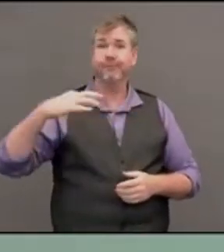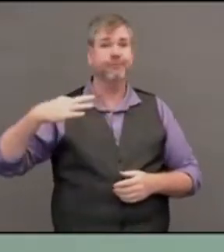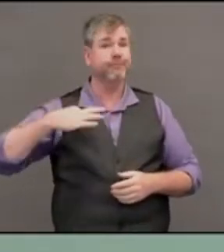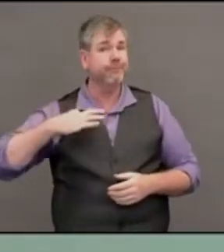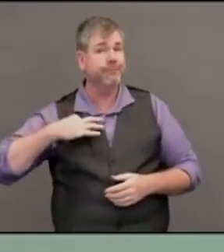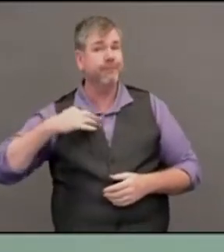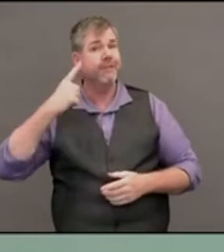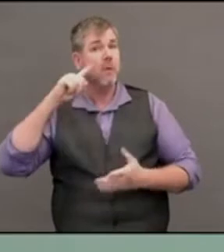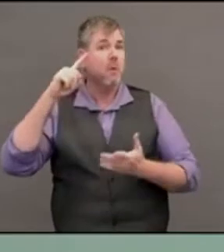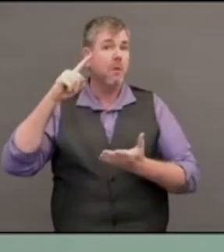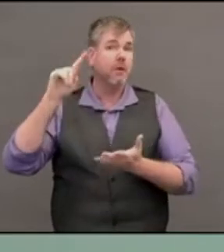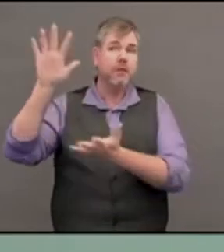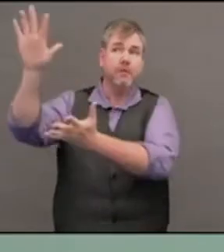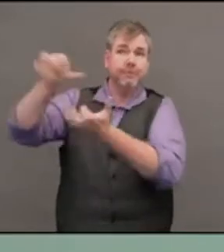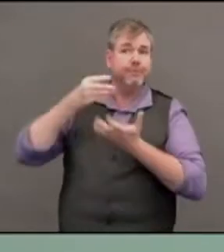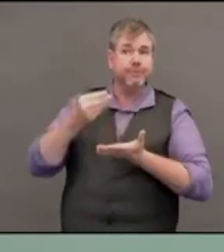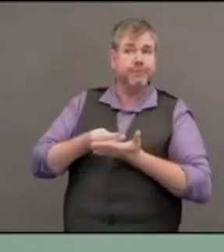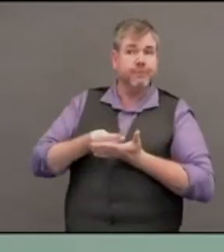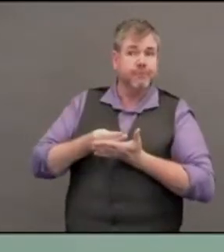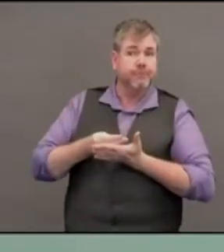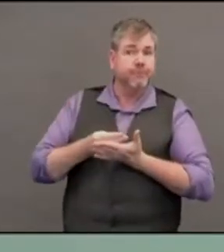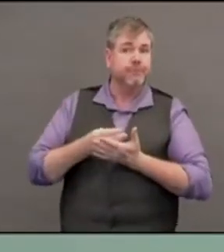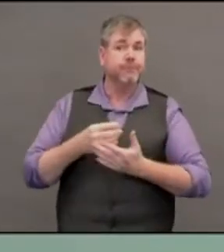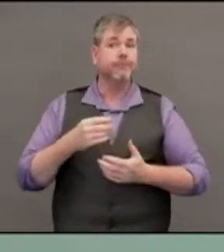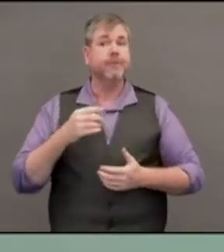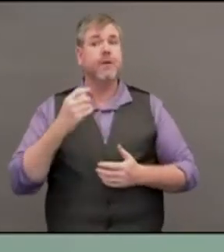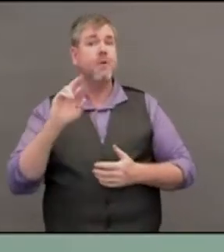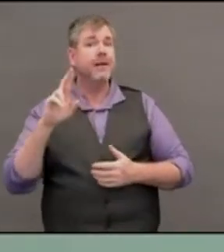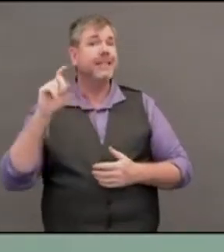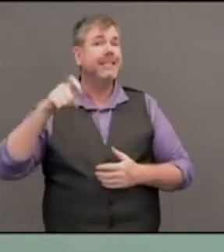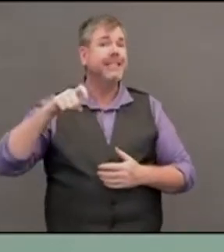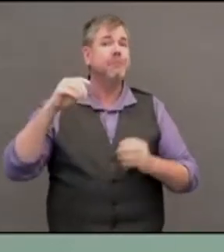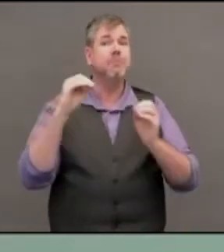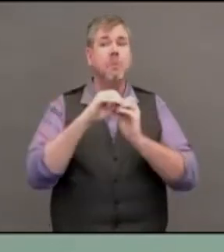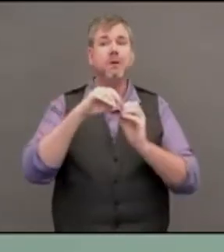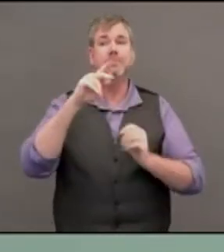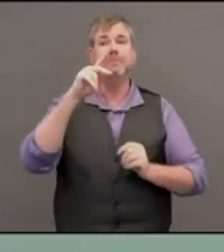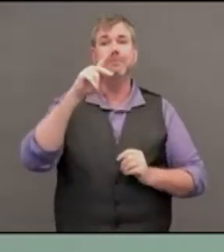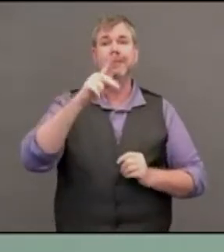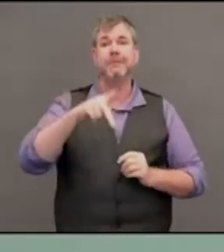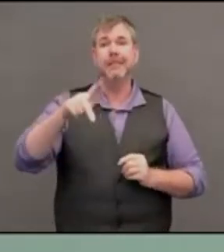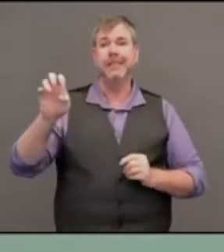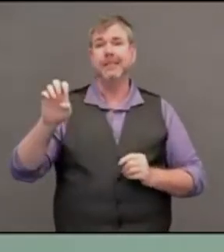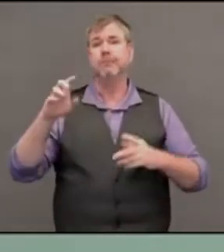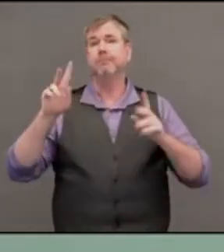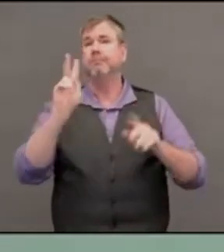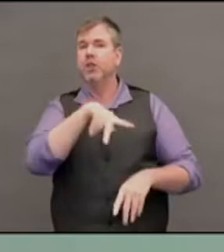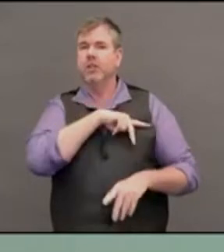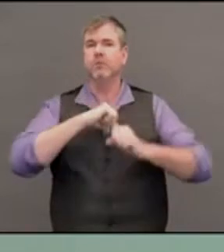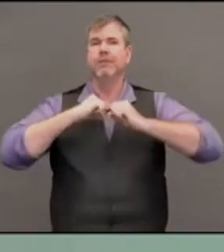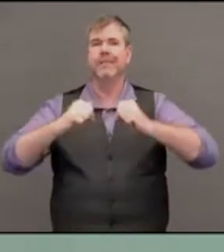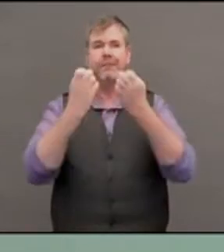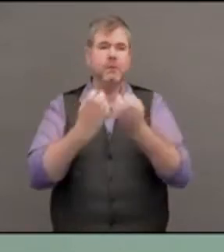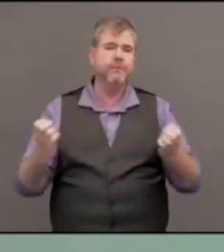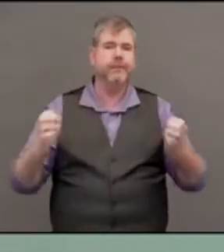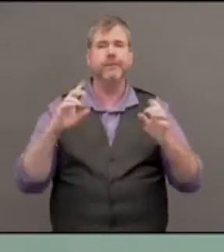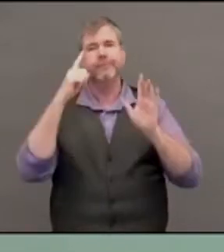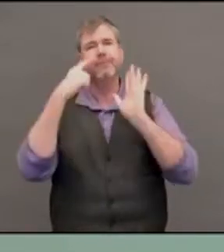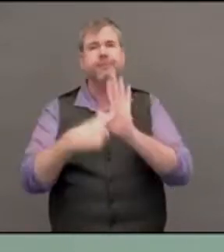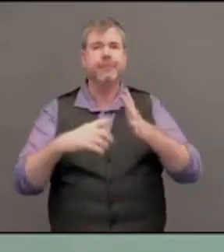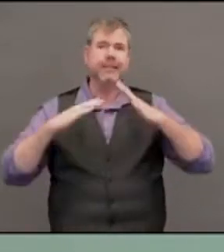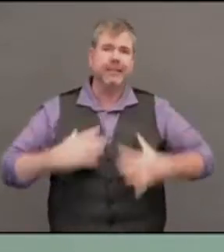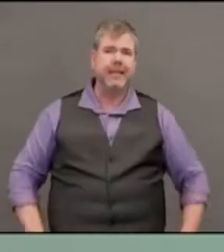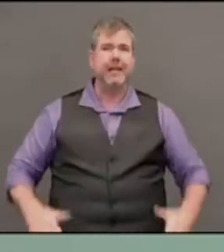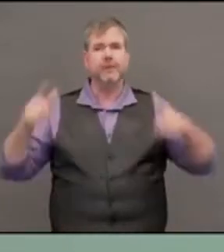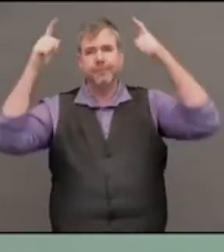where if they need more PPE, they could get that as well. At first, there's some businesses that, they're a bit apprehensive